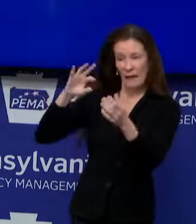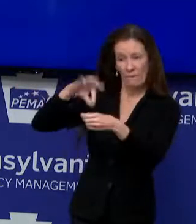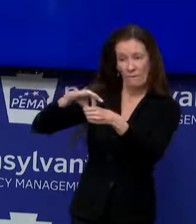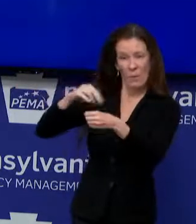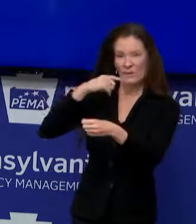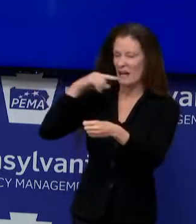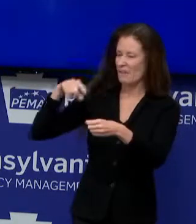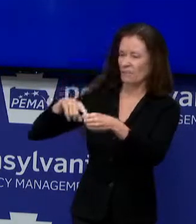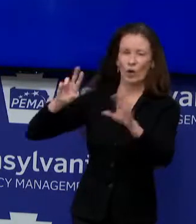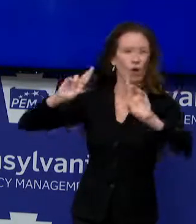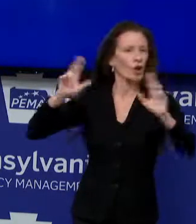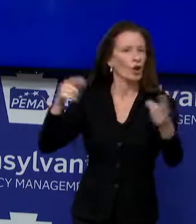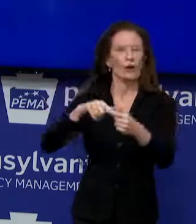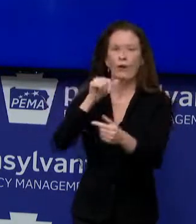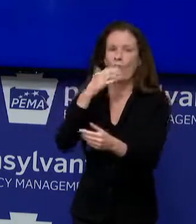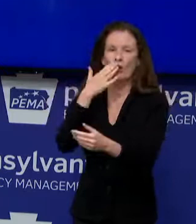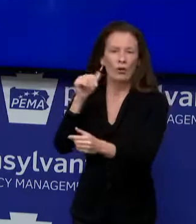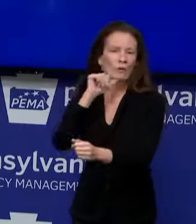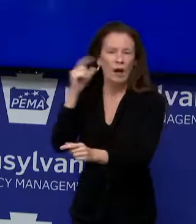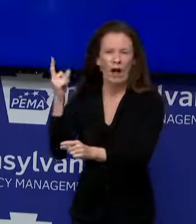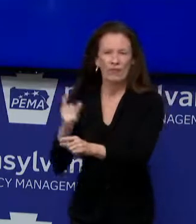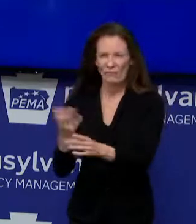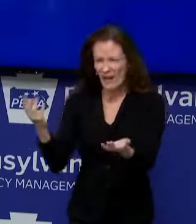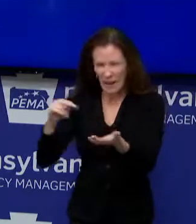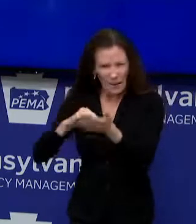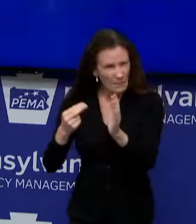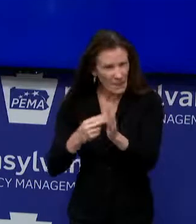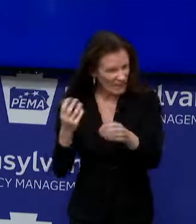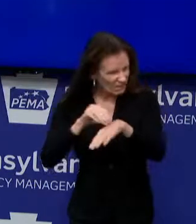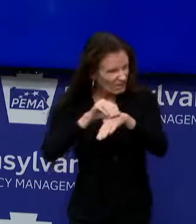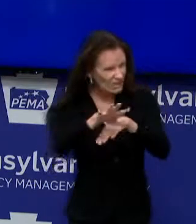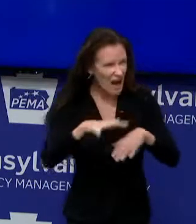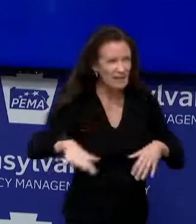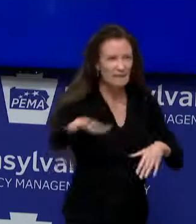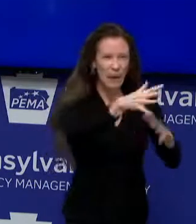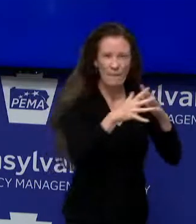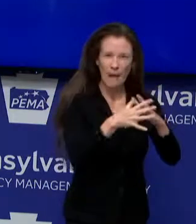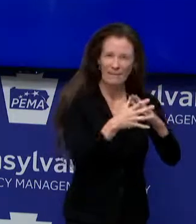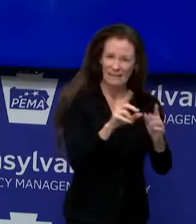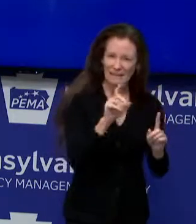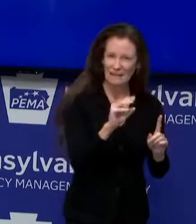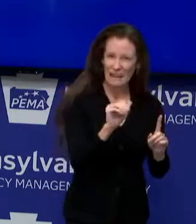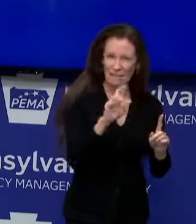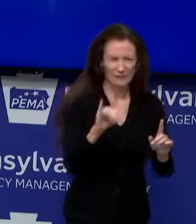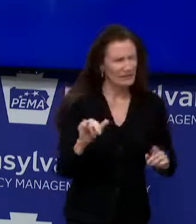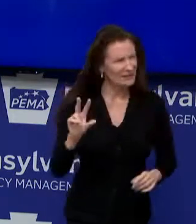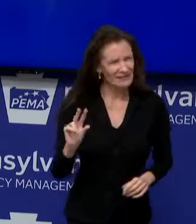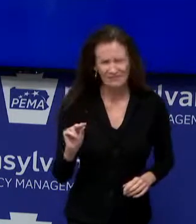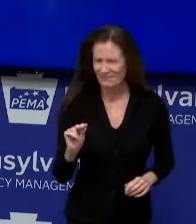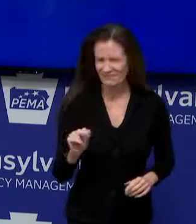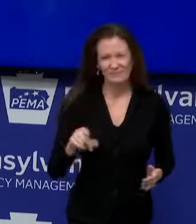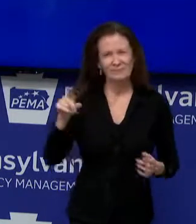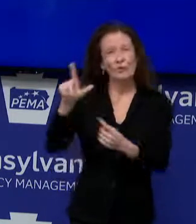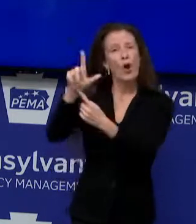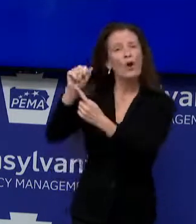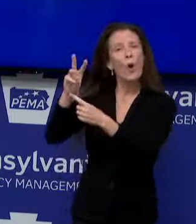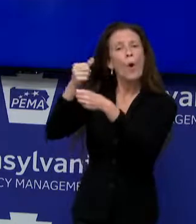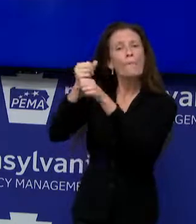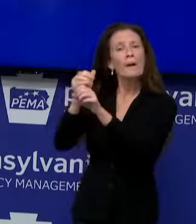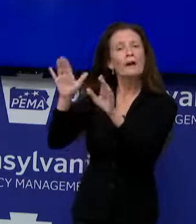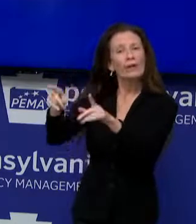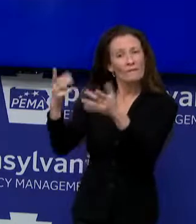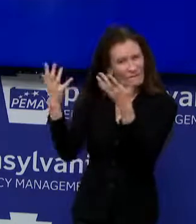the legitimacy of their own elections as well. These lawmakers cannot, in good faith, claim to believe something that has